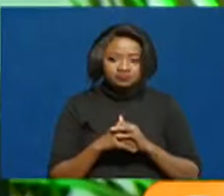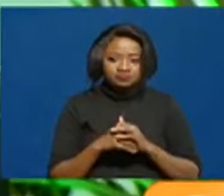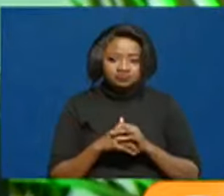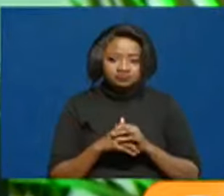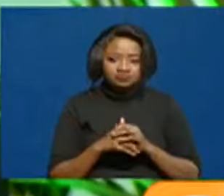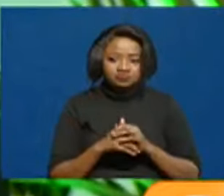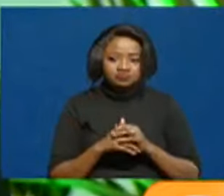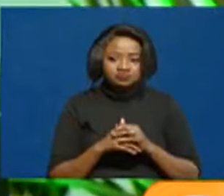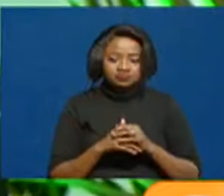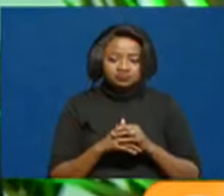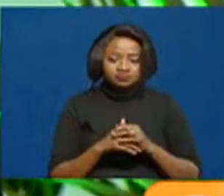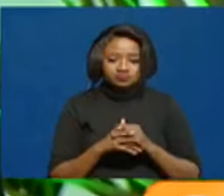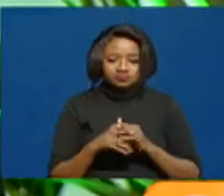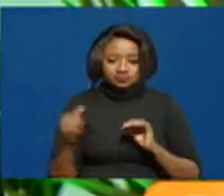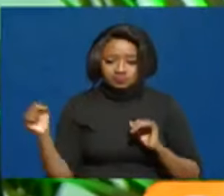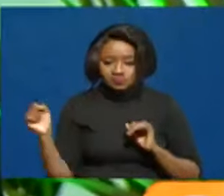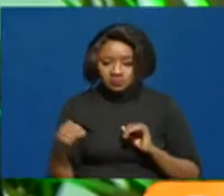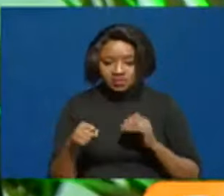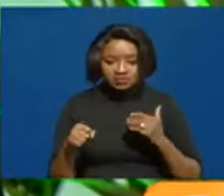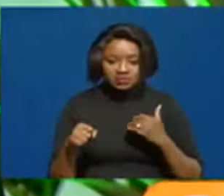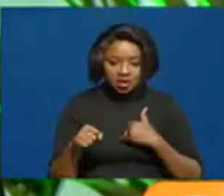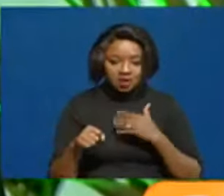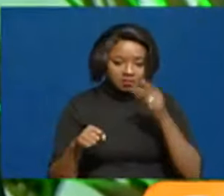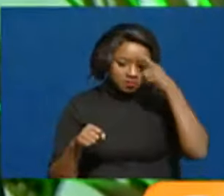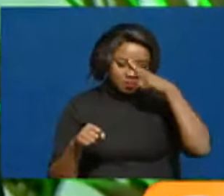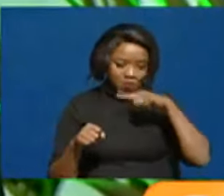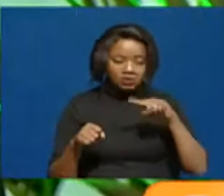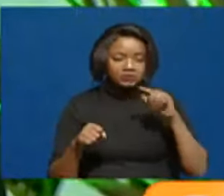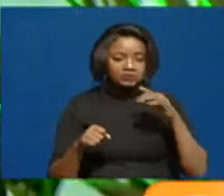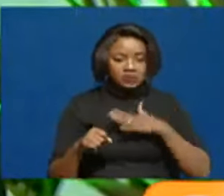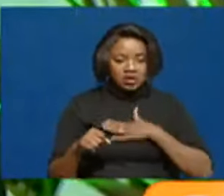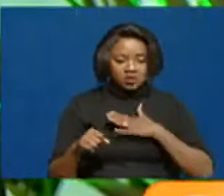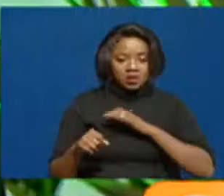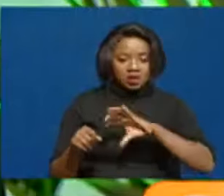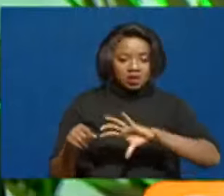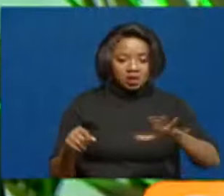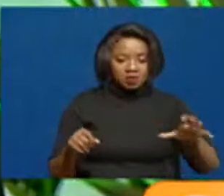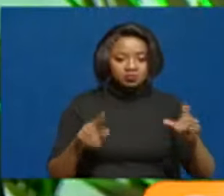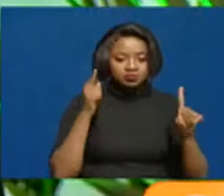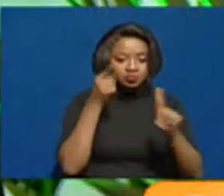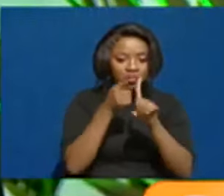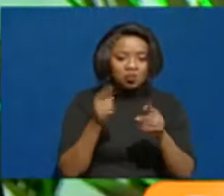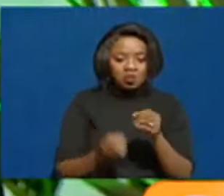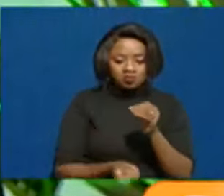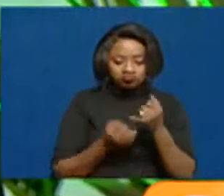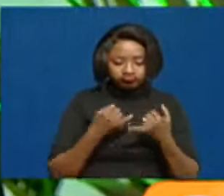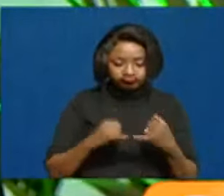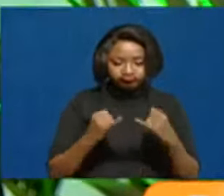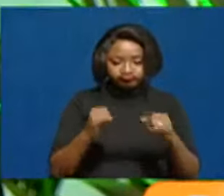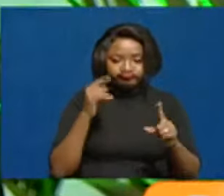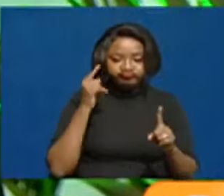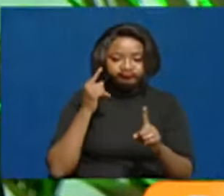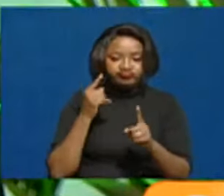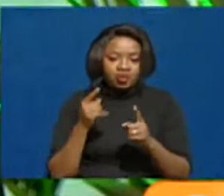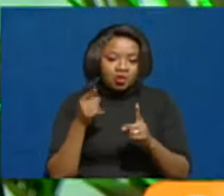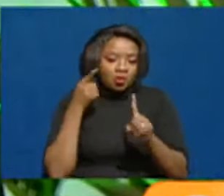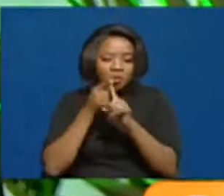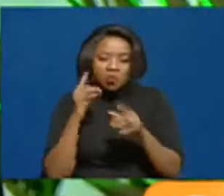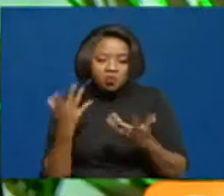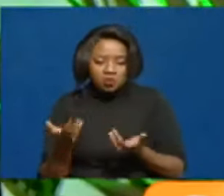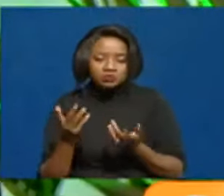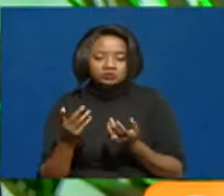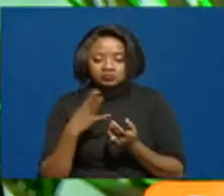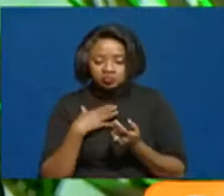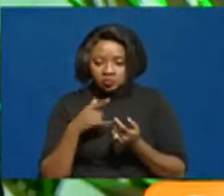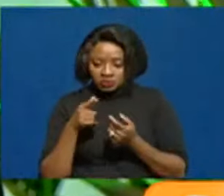are policies that the county is looking at in terms of environmental conservation and solid